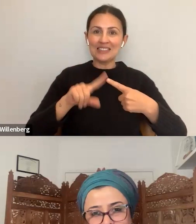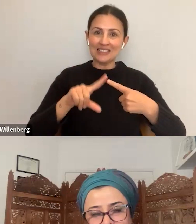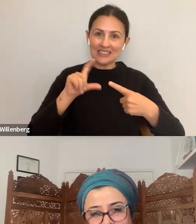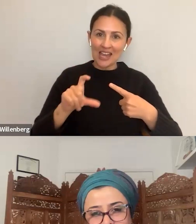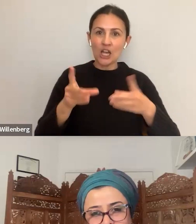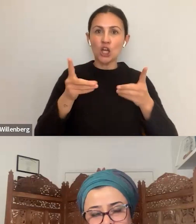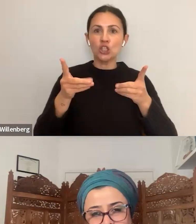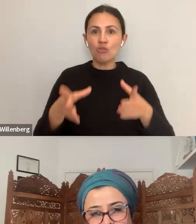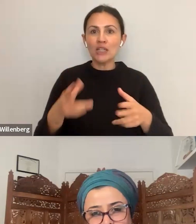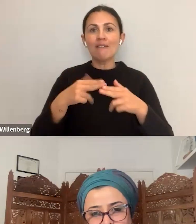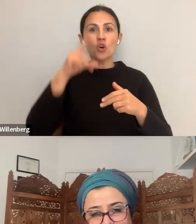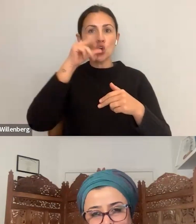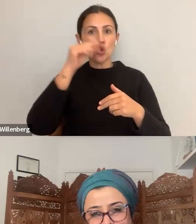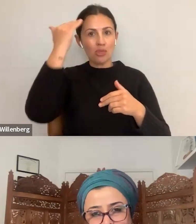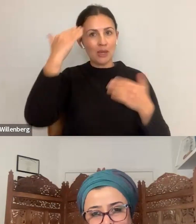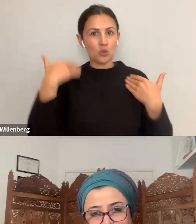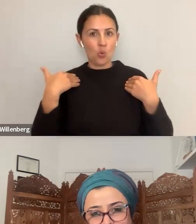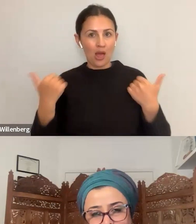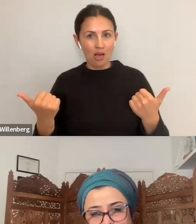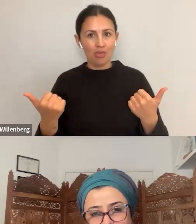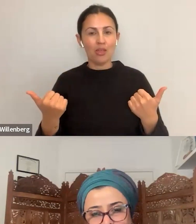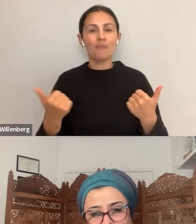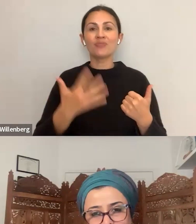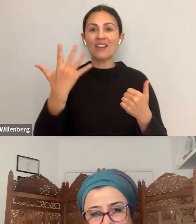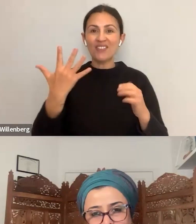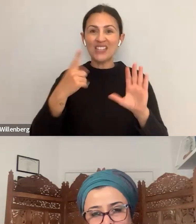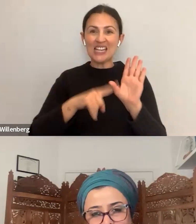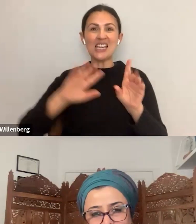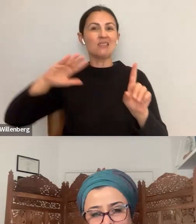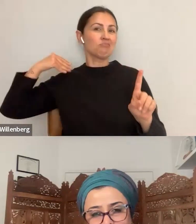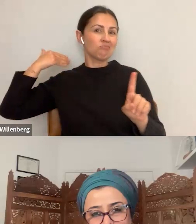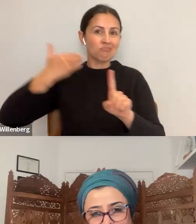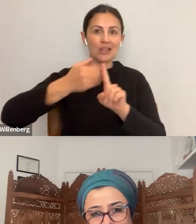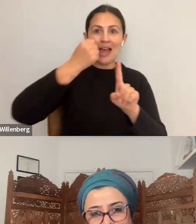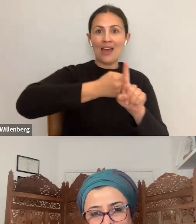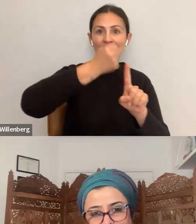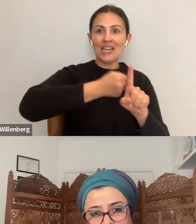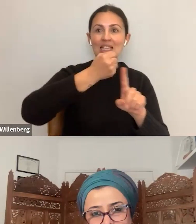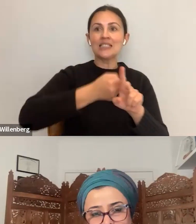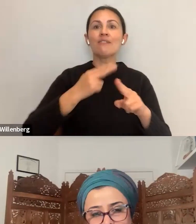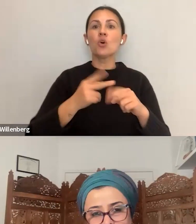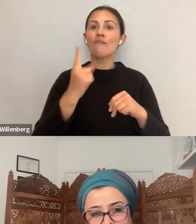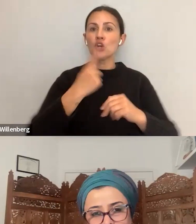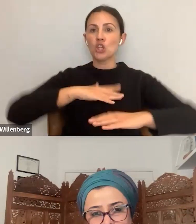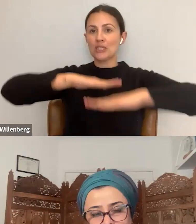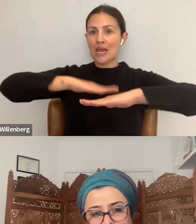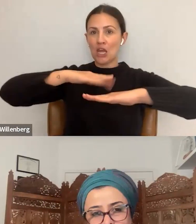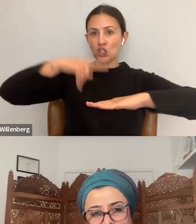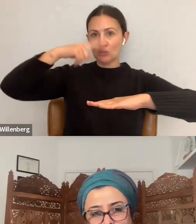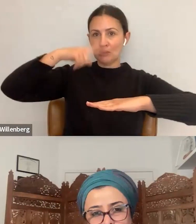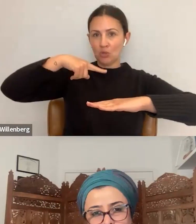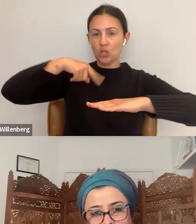space. She spent a decade and a half advocating for the self-determination of First Nations people, including